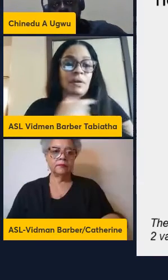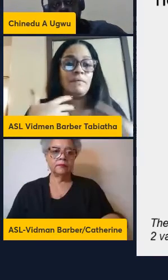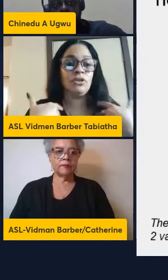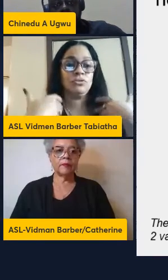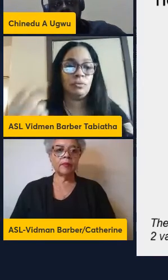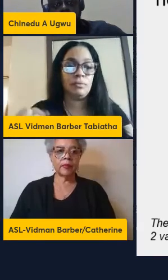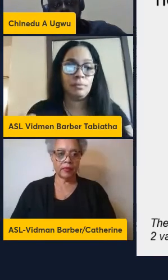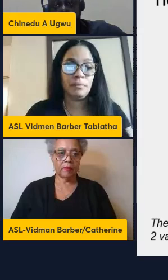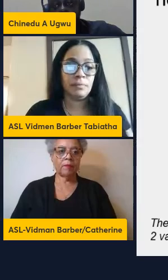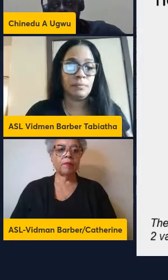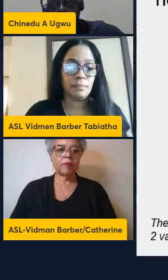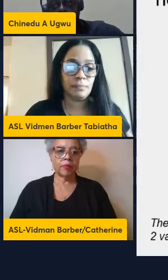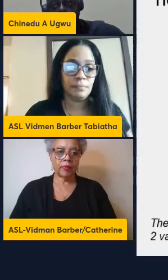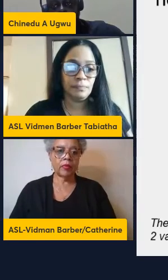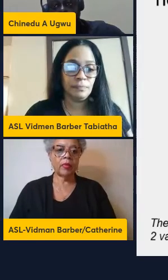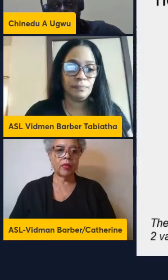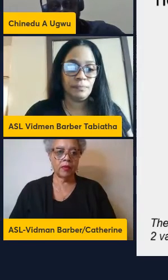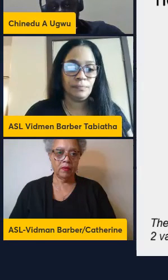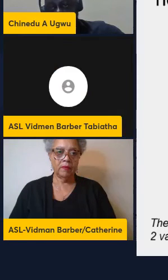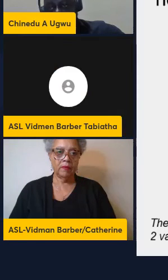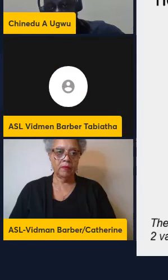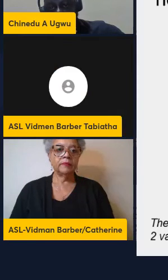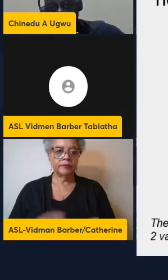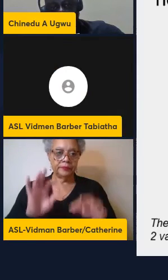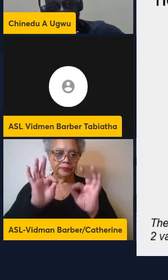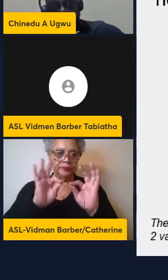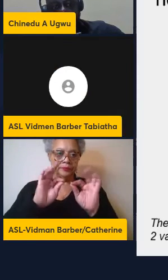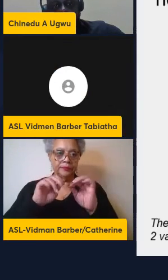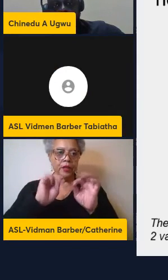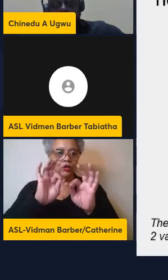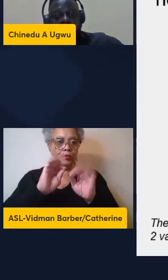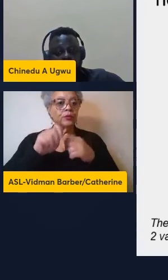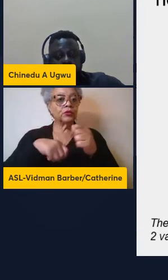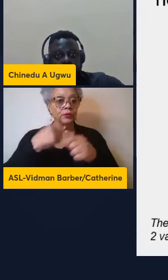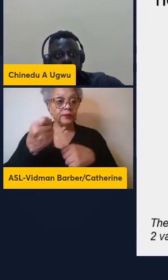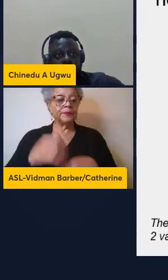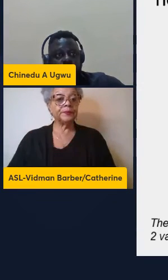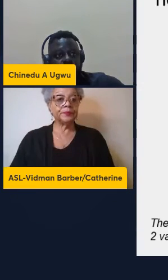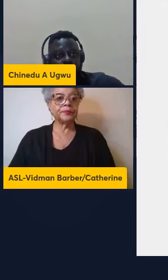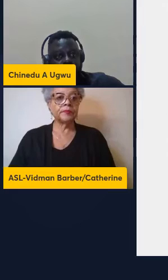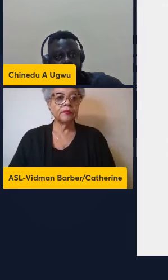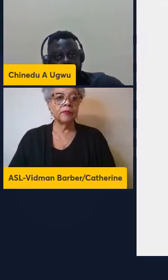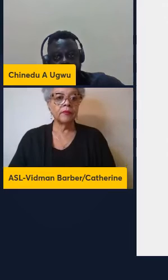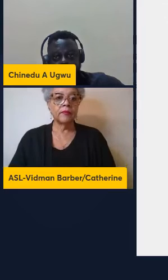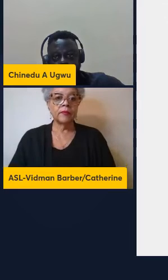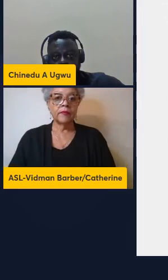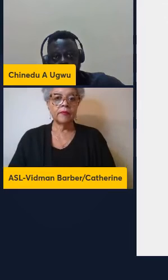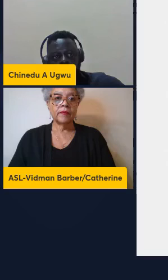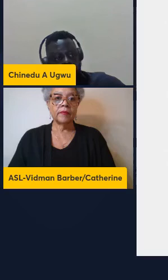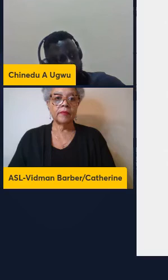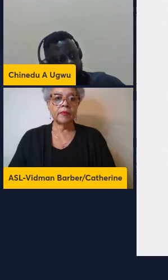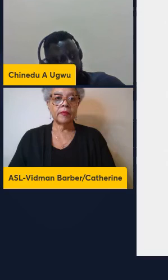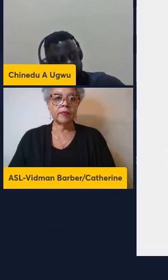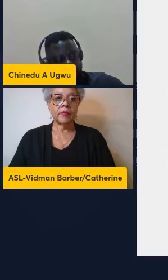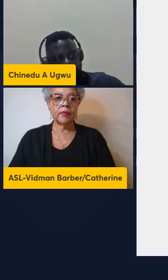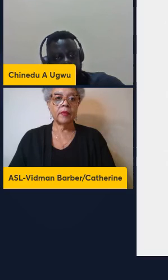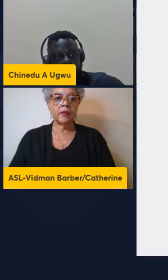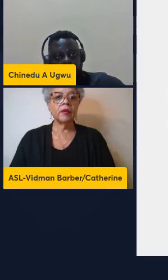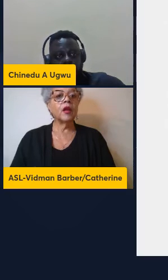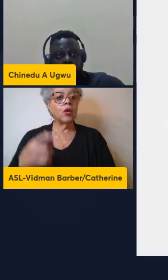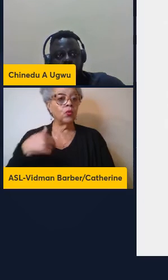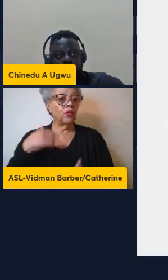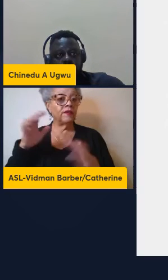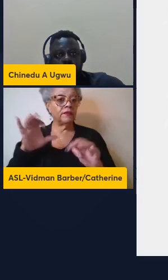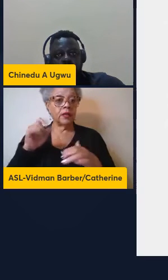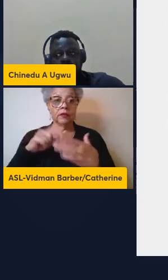neutralizing antibody response compared to those that took the vector-based vaccine like AstraZeneca. We've done some